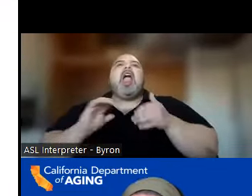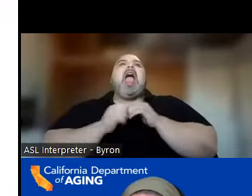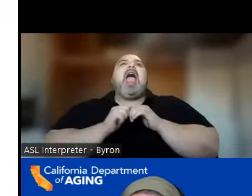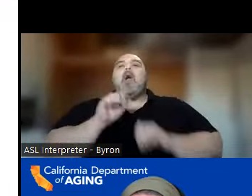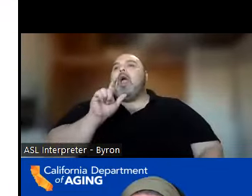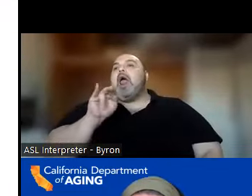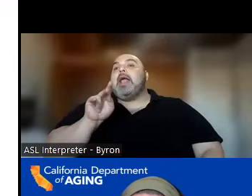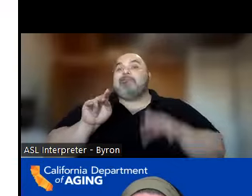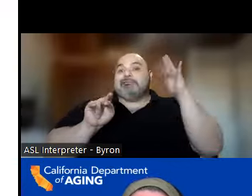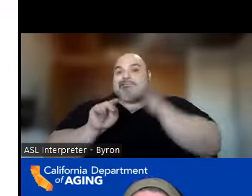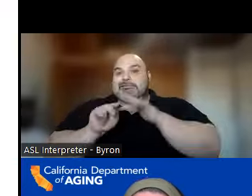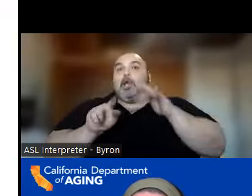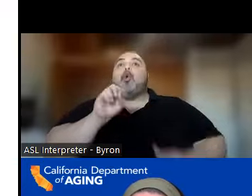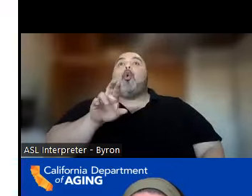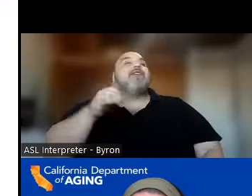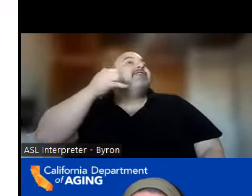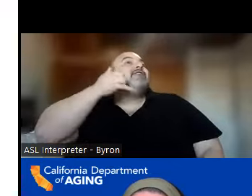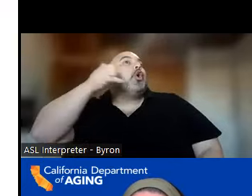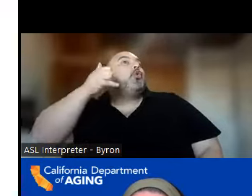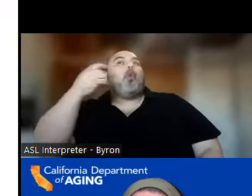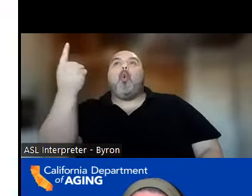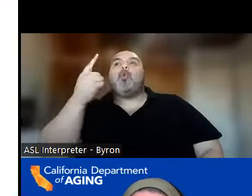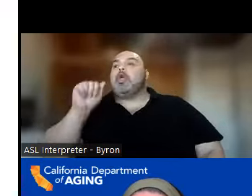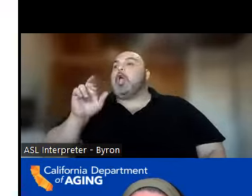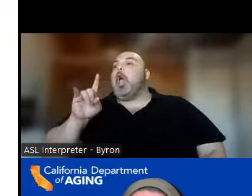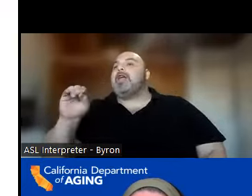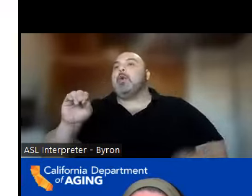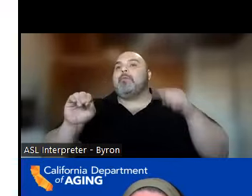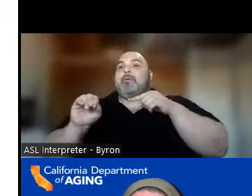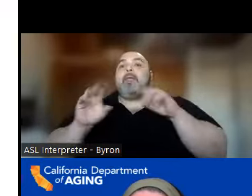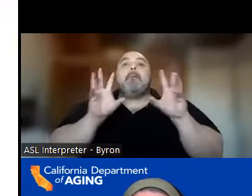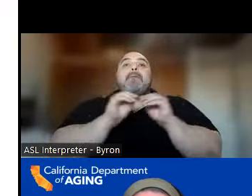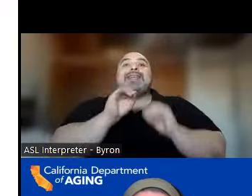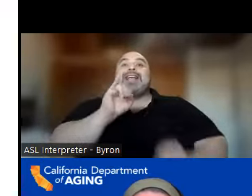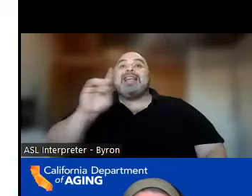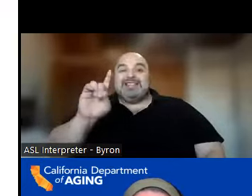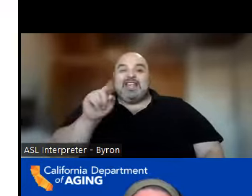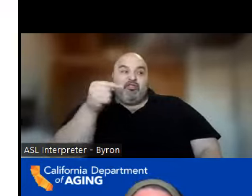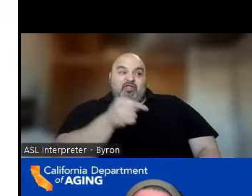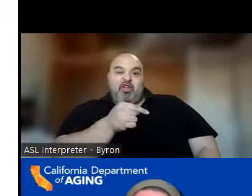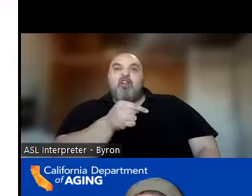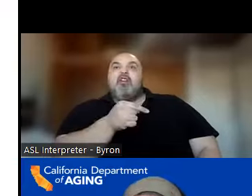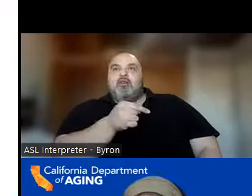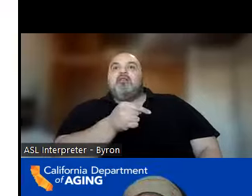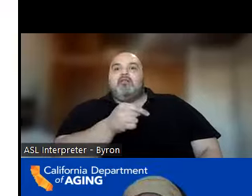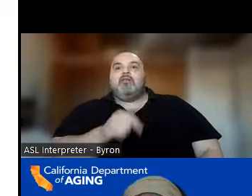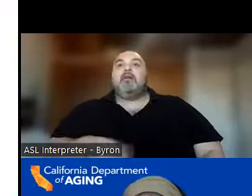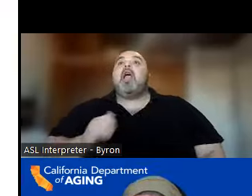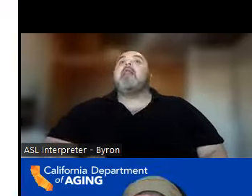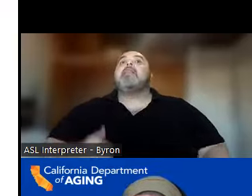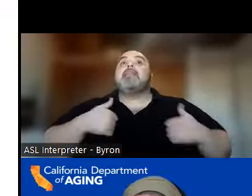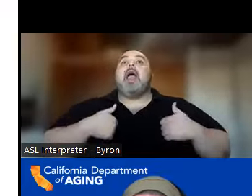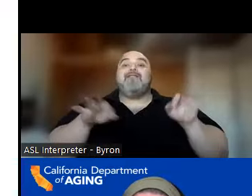join the audio by telephone only. The meeting ID is on the screen here. There is live